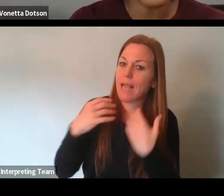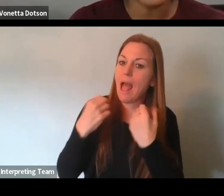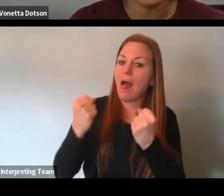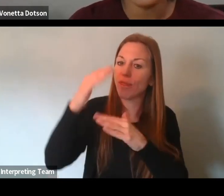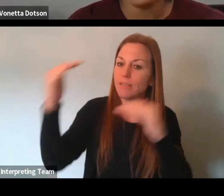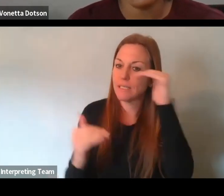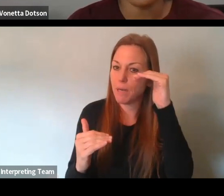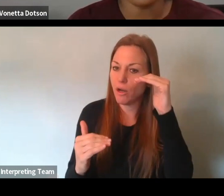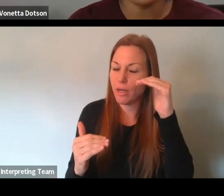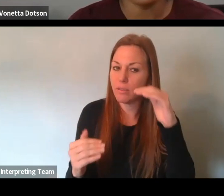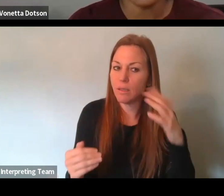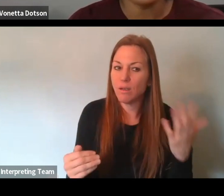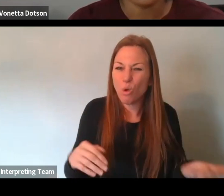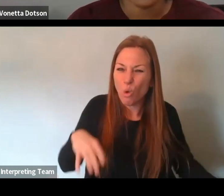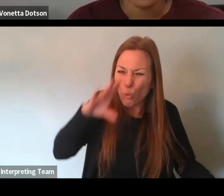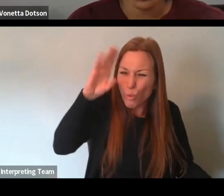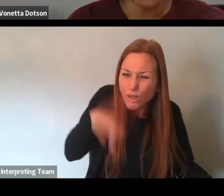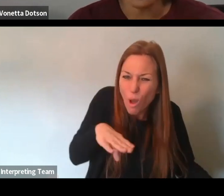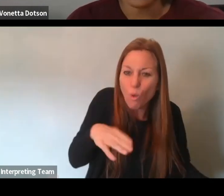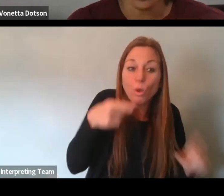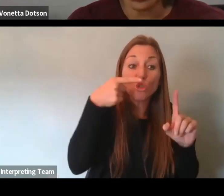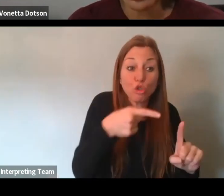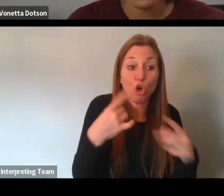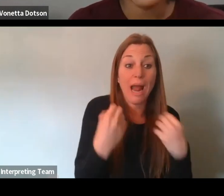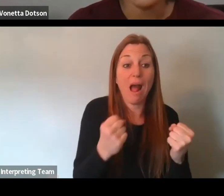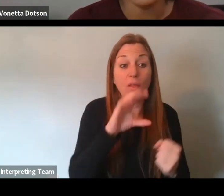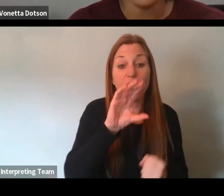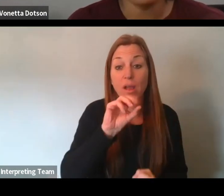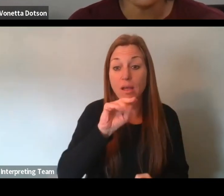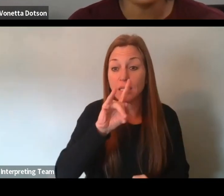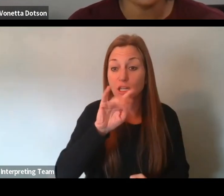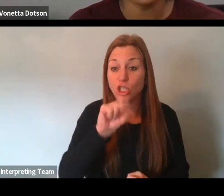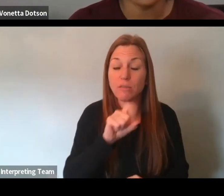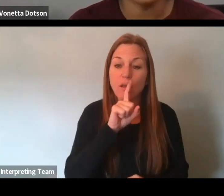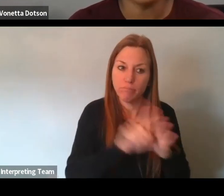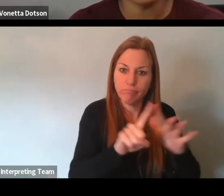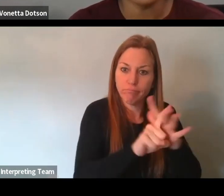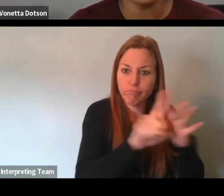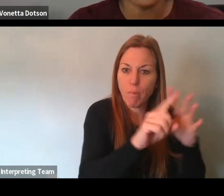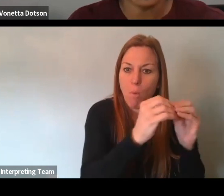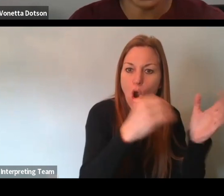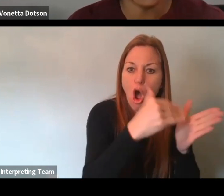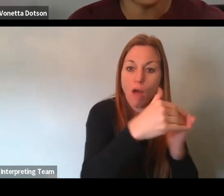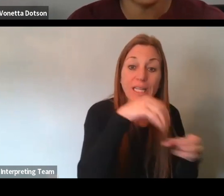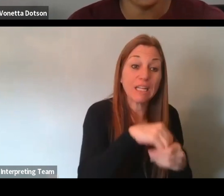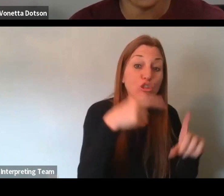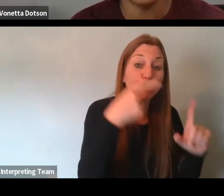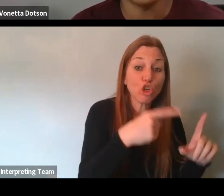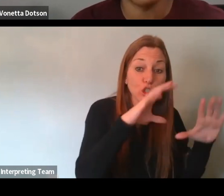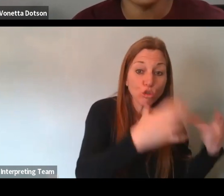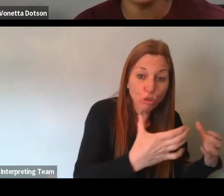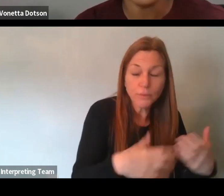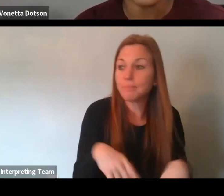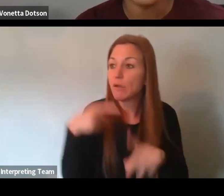certain age groups, in certain races, in men versus women, then we all know it just makes sense to make sure we do plenty